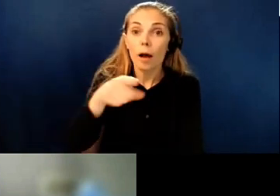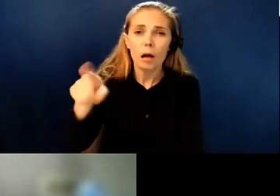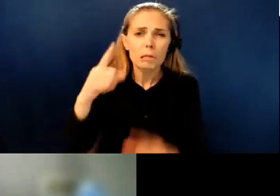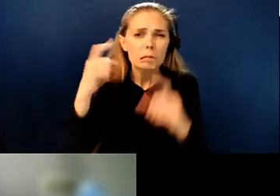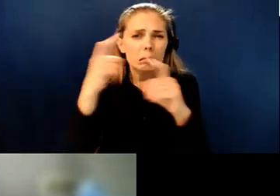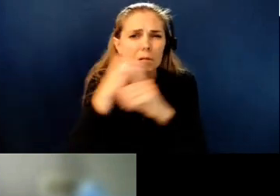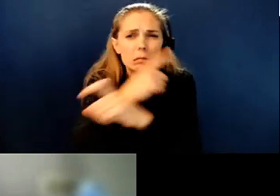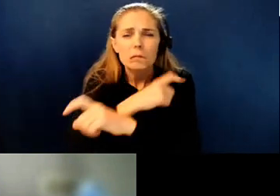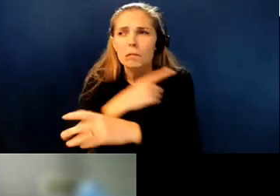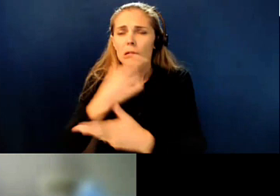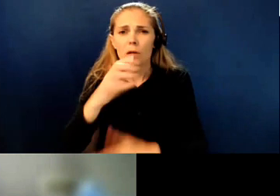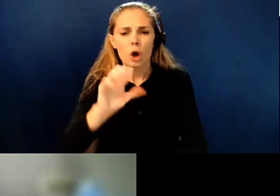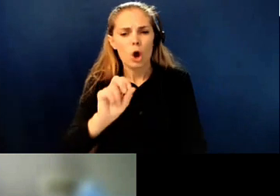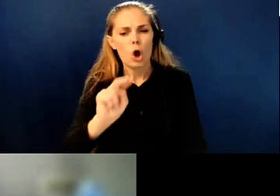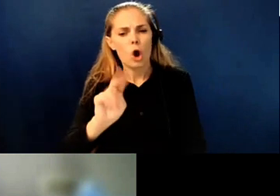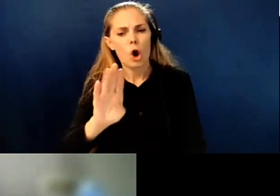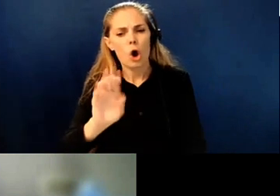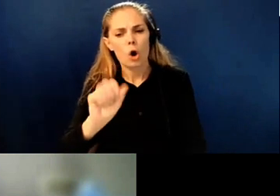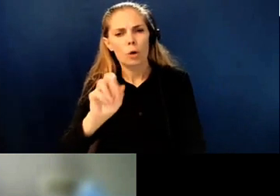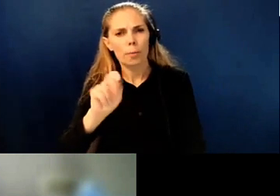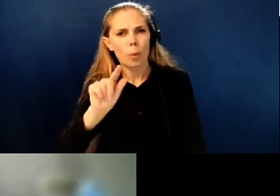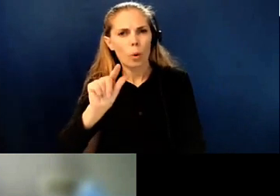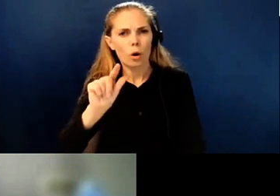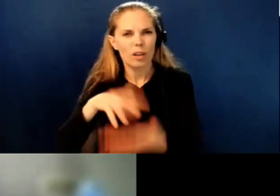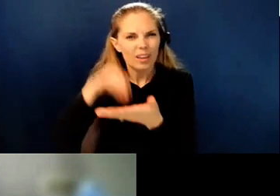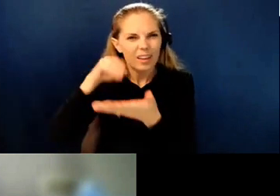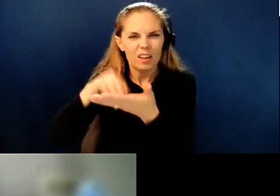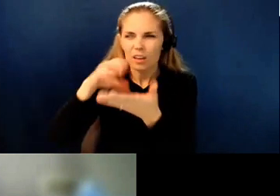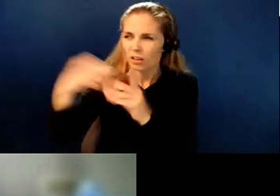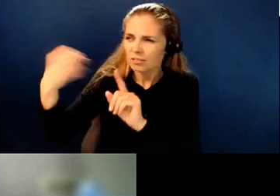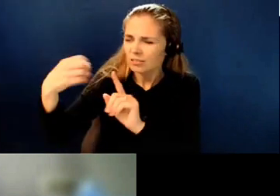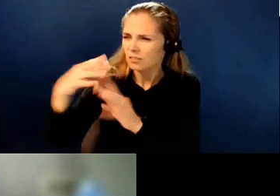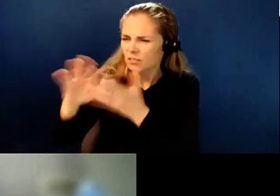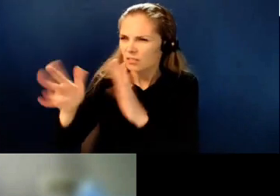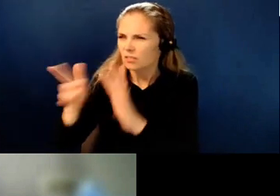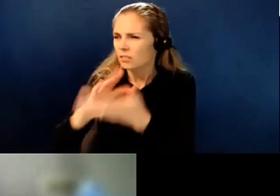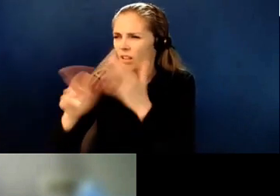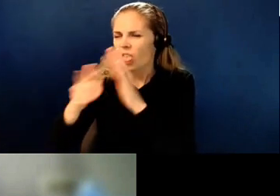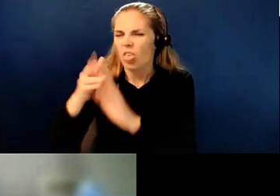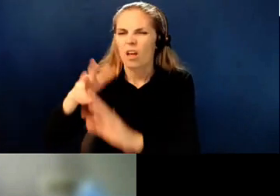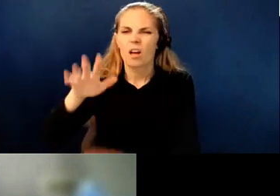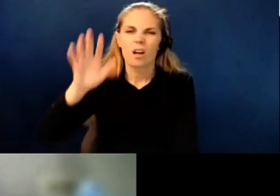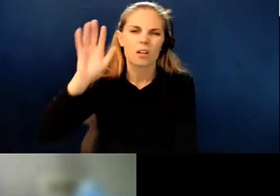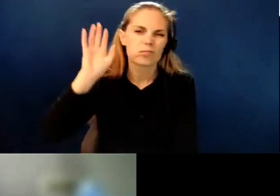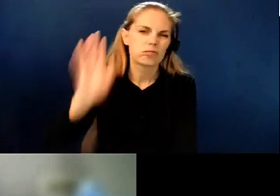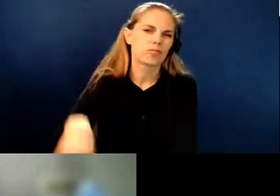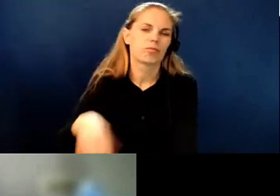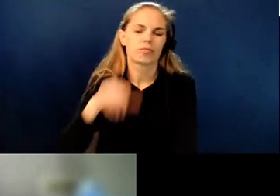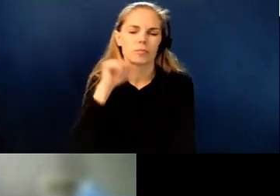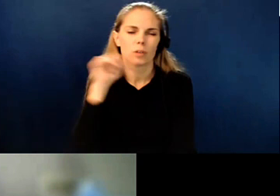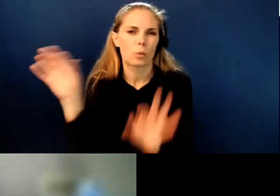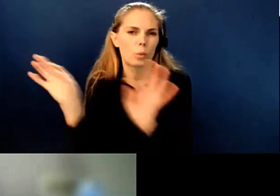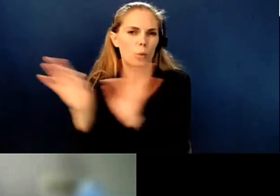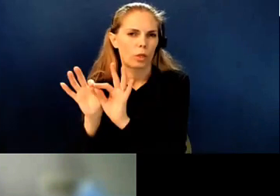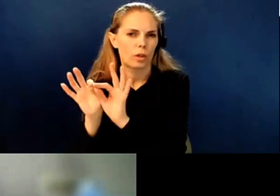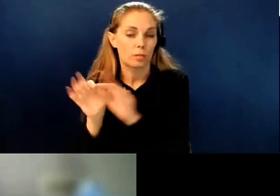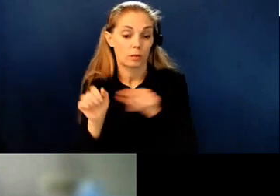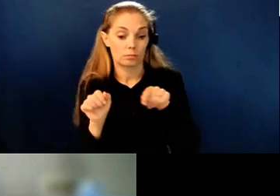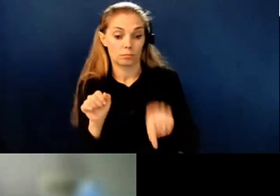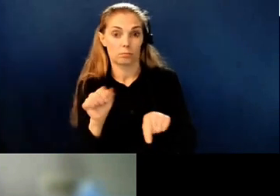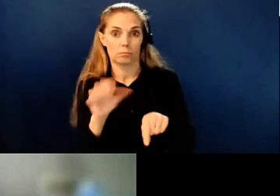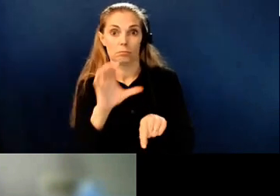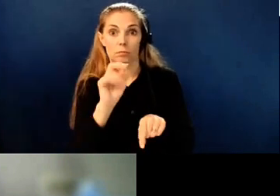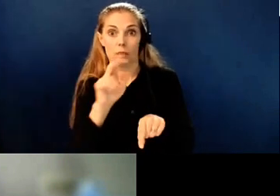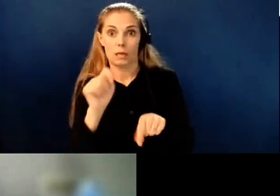and eventually you just don't use them. So I'm going to show you the software to prove to you that this is actually the case.